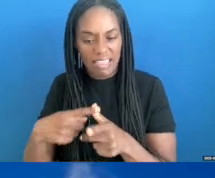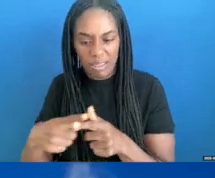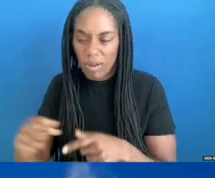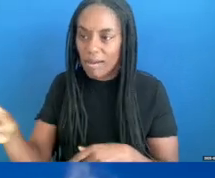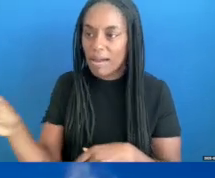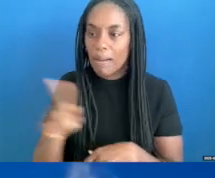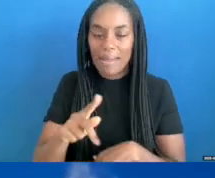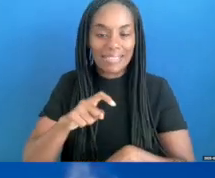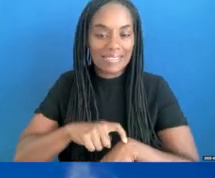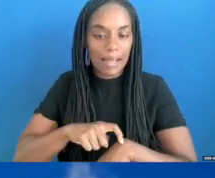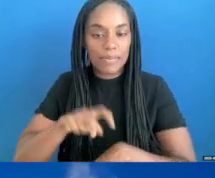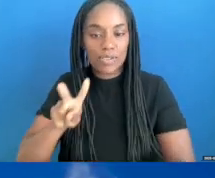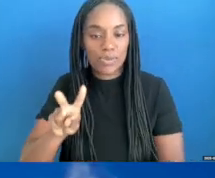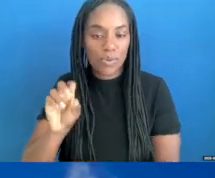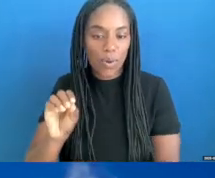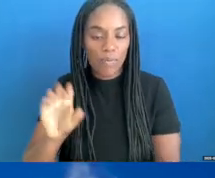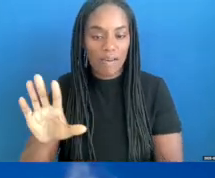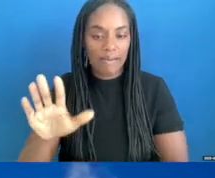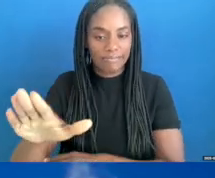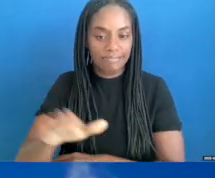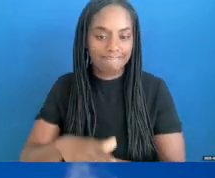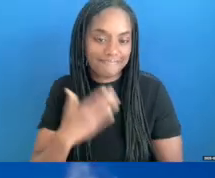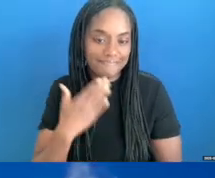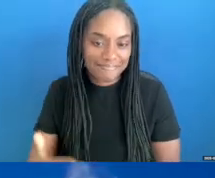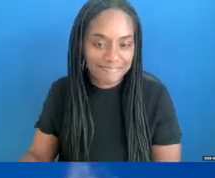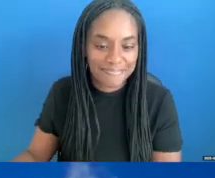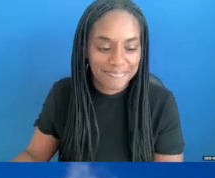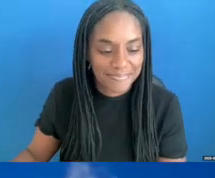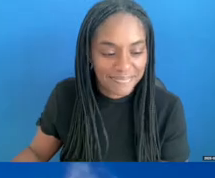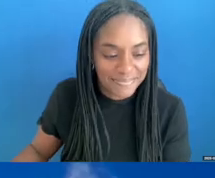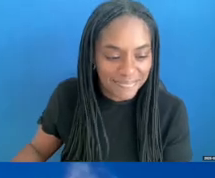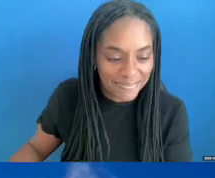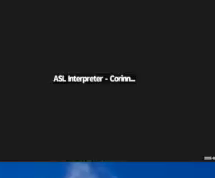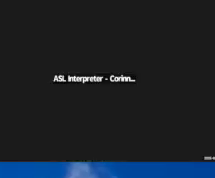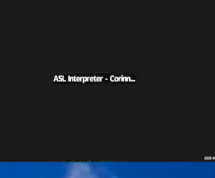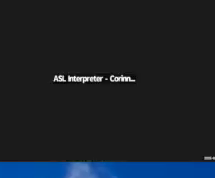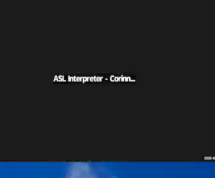at 2:05 p.m. Thanks, everybody.